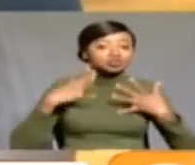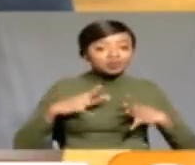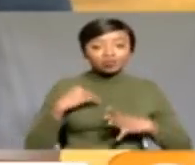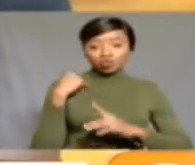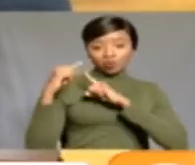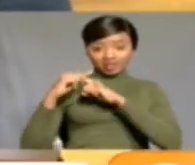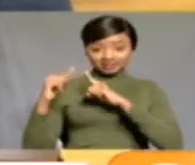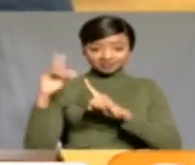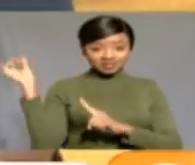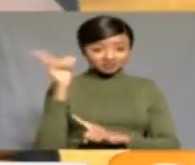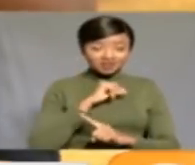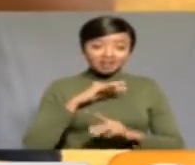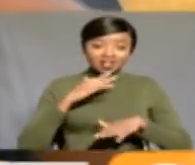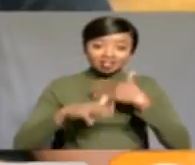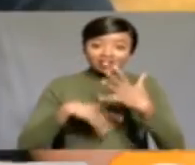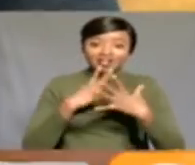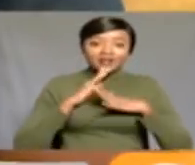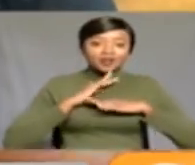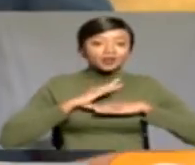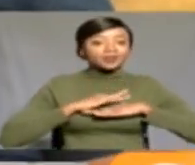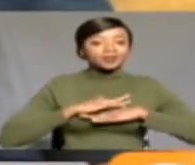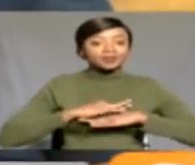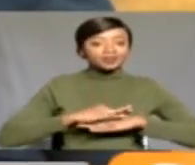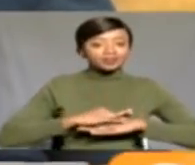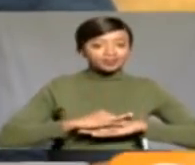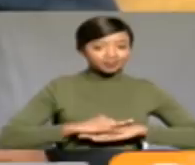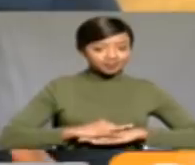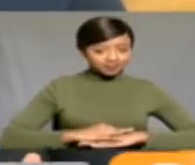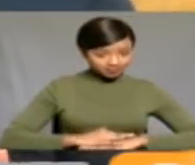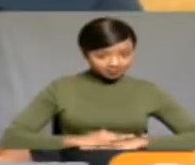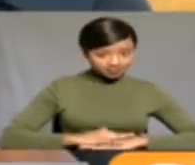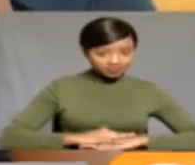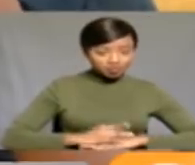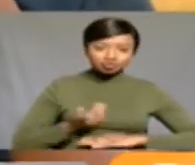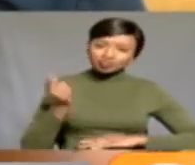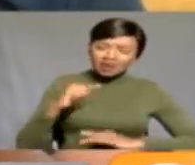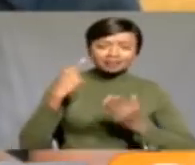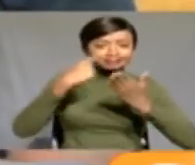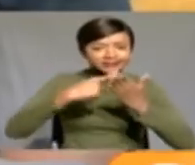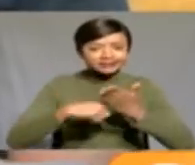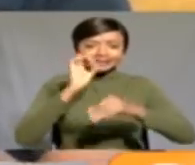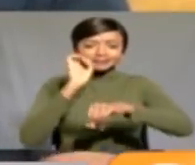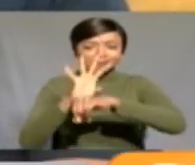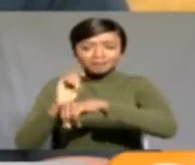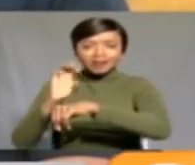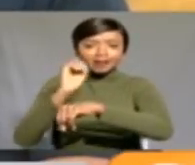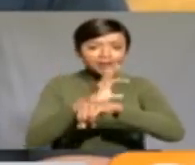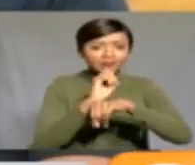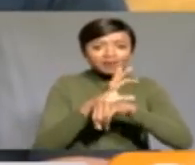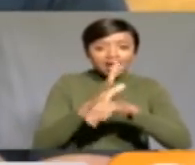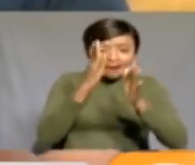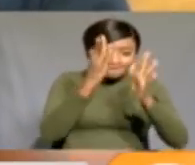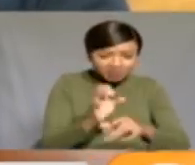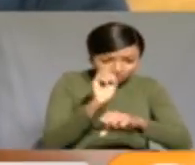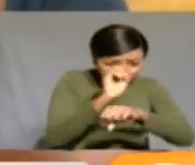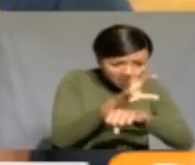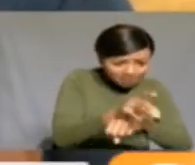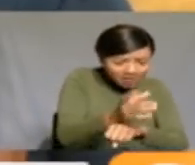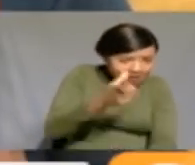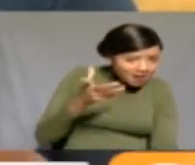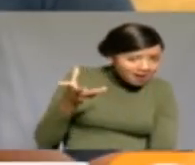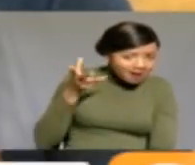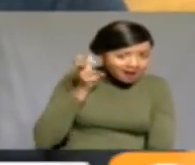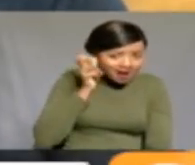this and healed, coming out and speaking about it, so that somebody will hear this story and they'll get